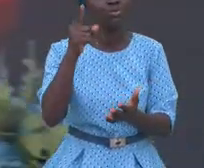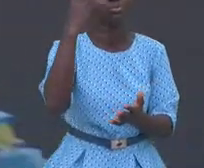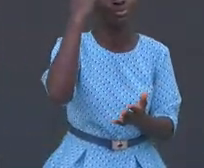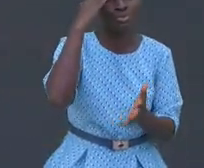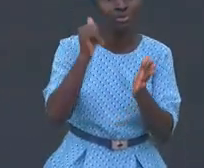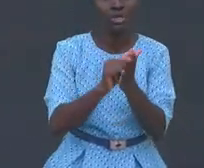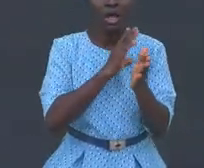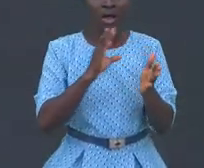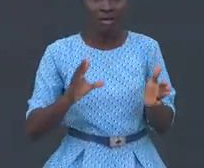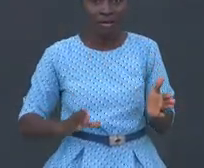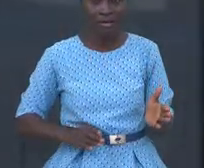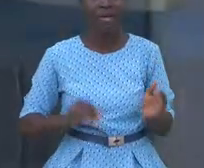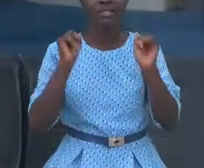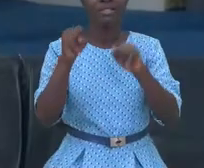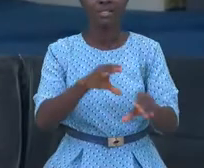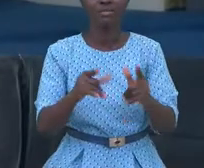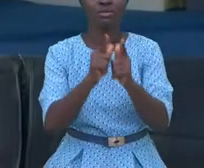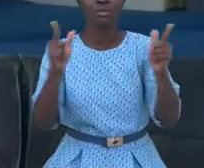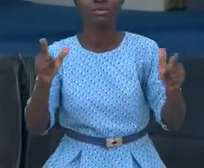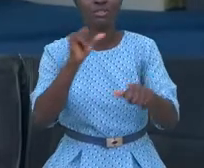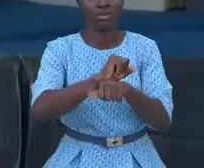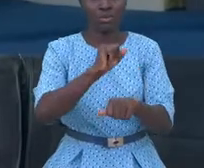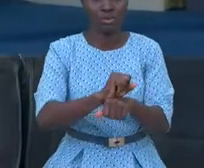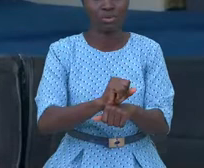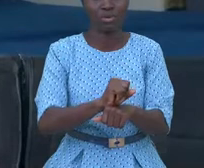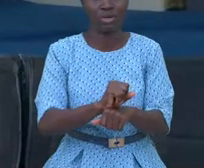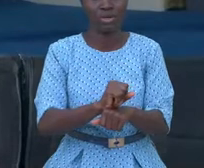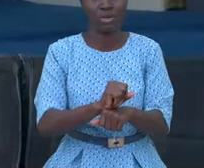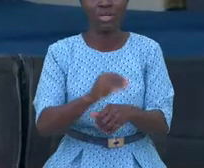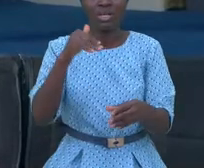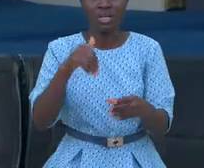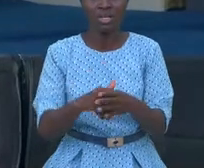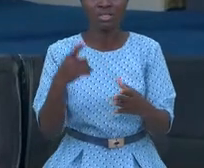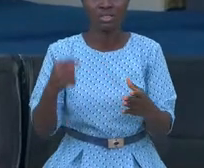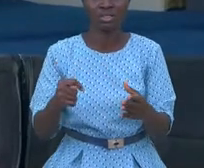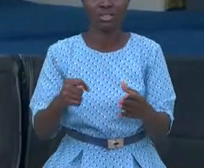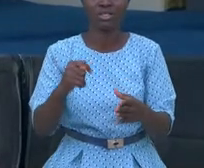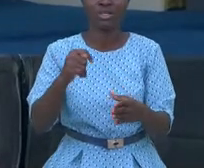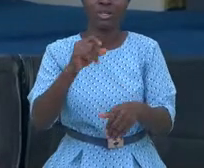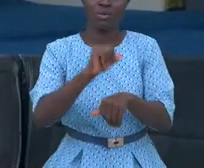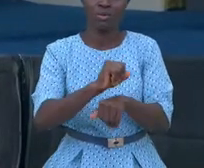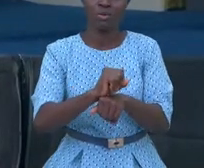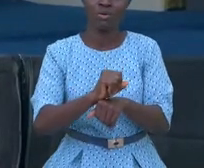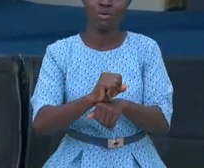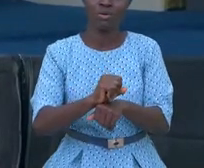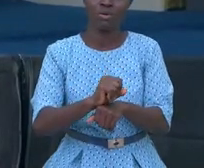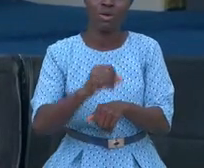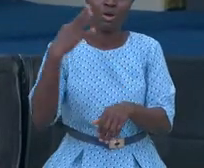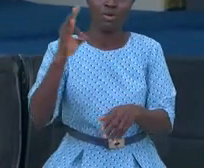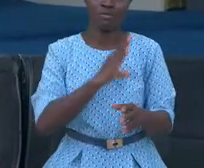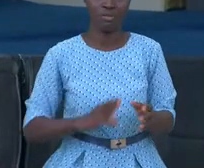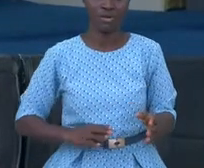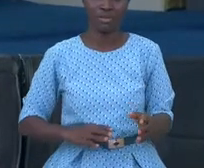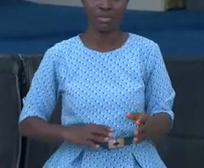could do the exploits in the ministry of Christ happened?